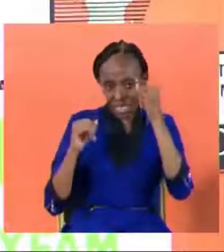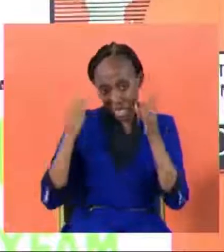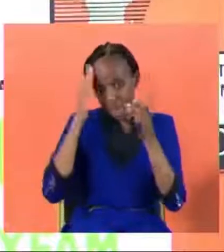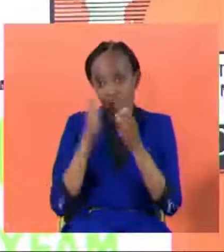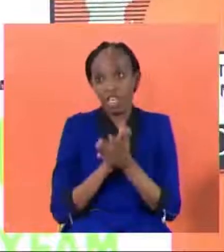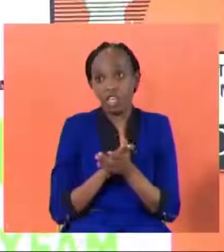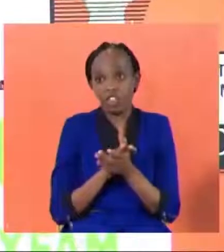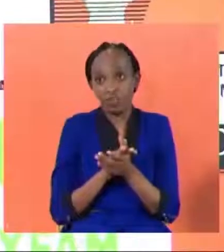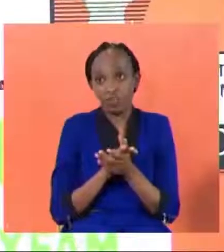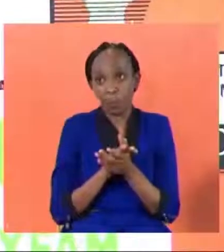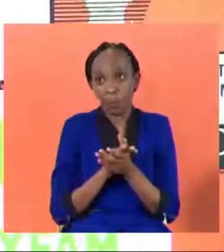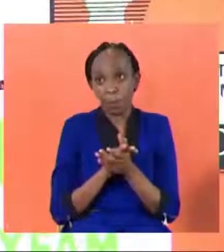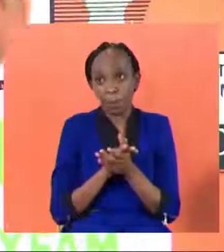just